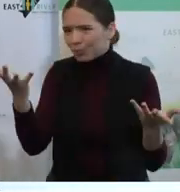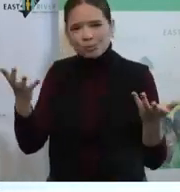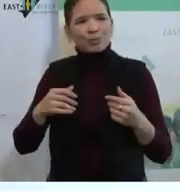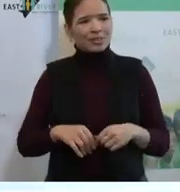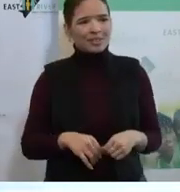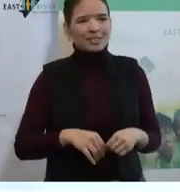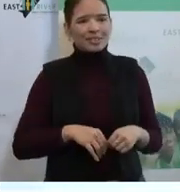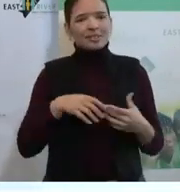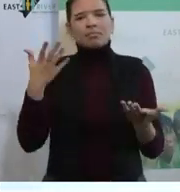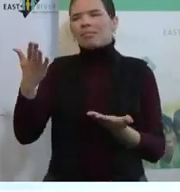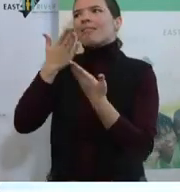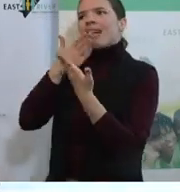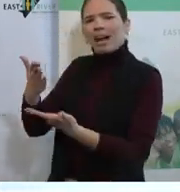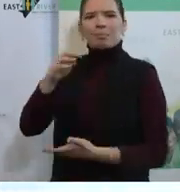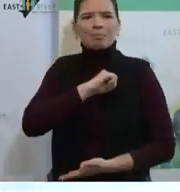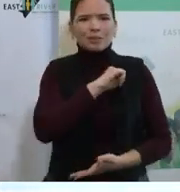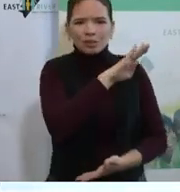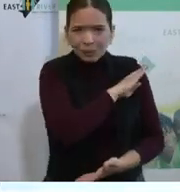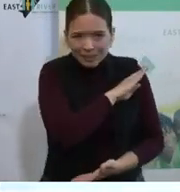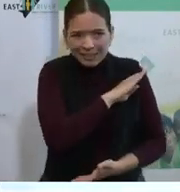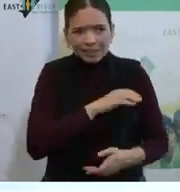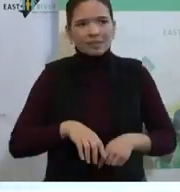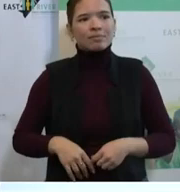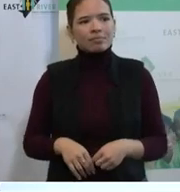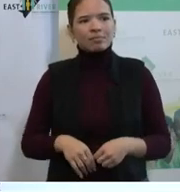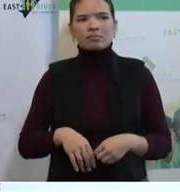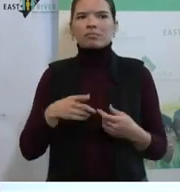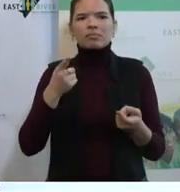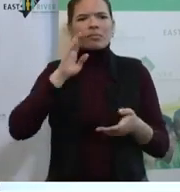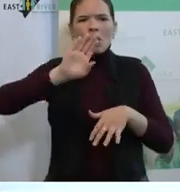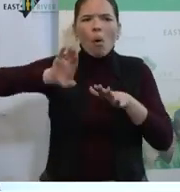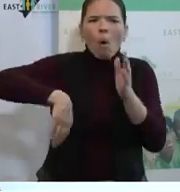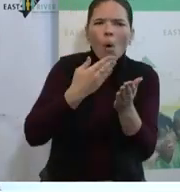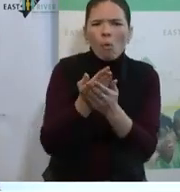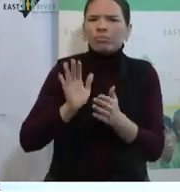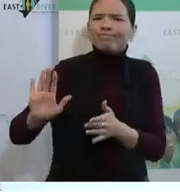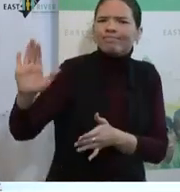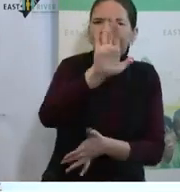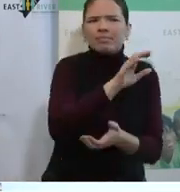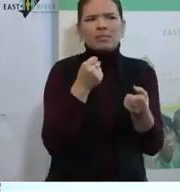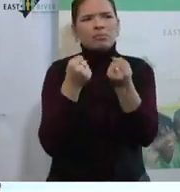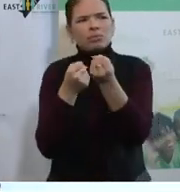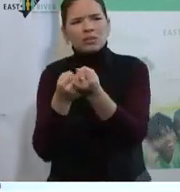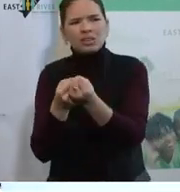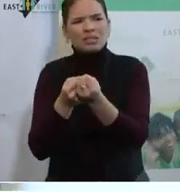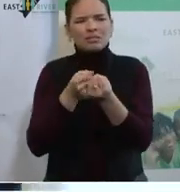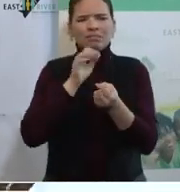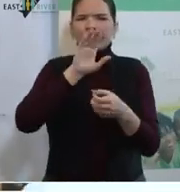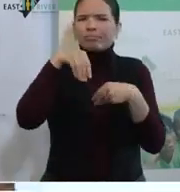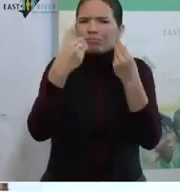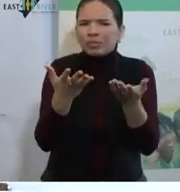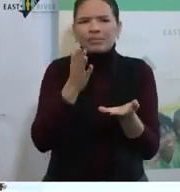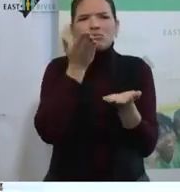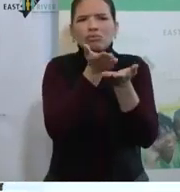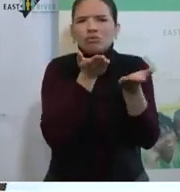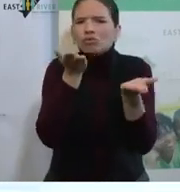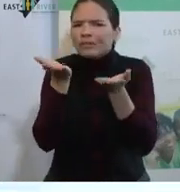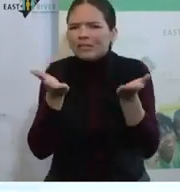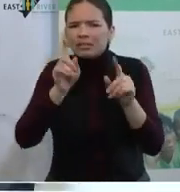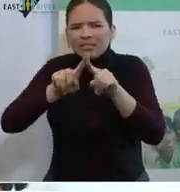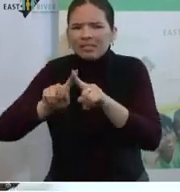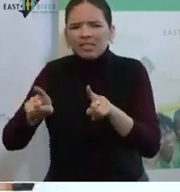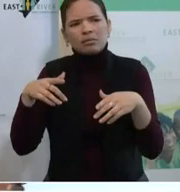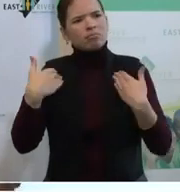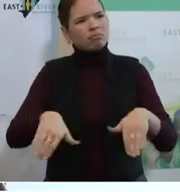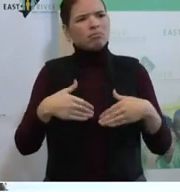Mayor. Thank you for all of the support and resources that you provide for my agency to ensure that